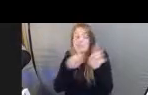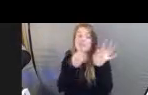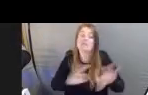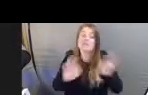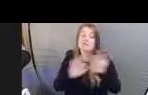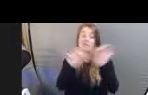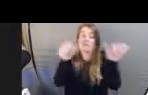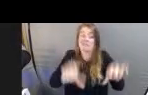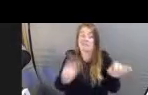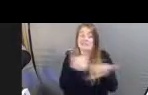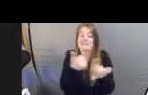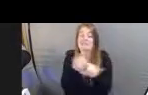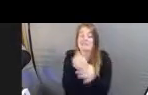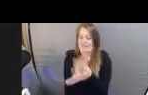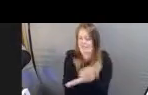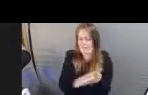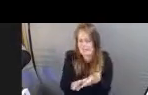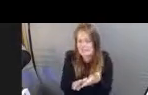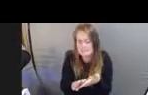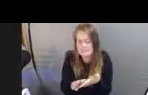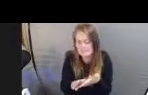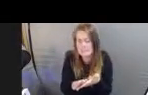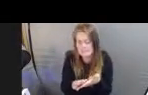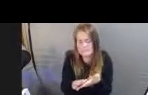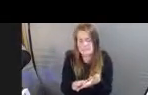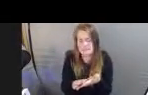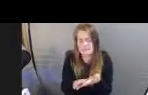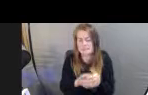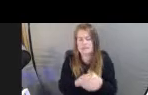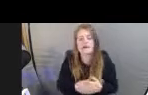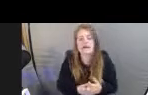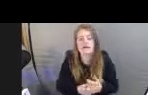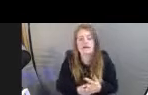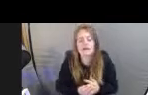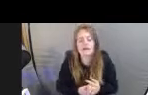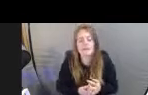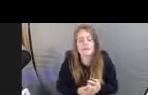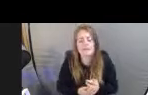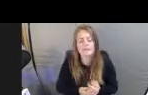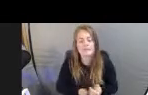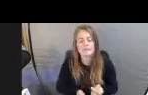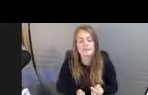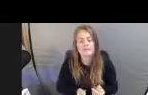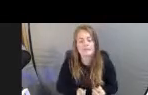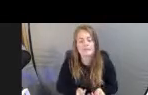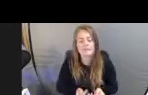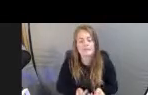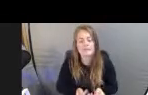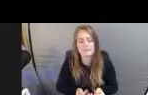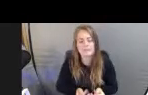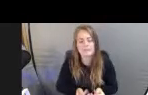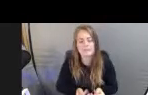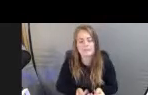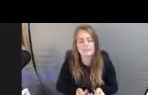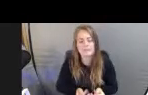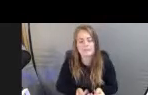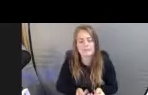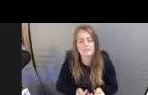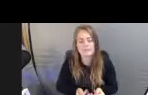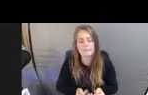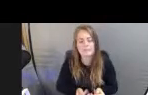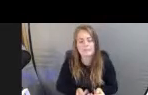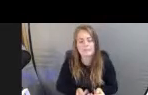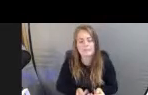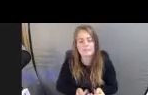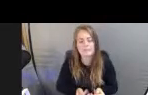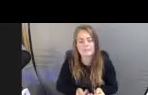signage clean and all those types of things. But remember that this is very important, and not just with the signs, but also